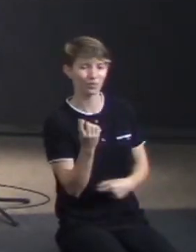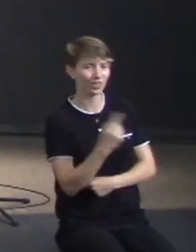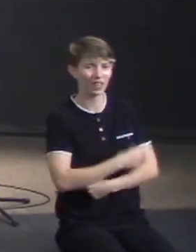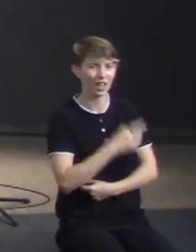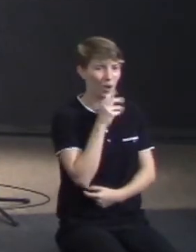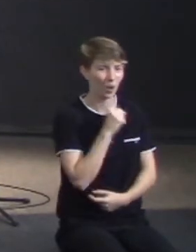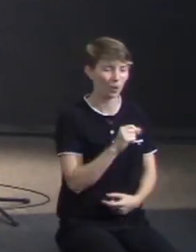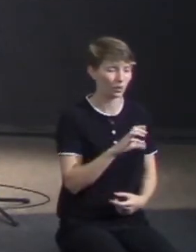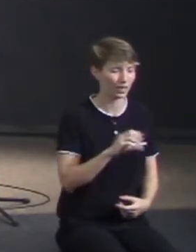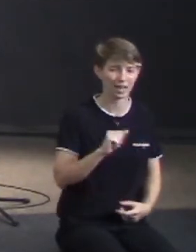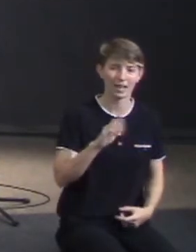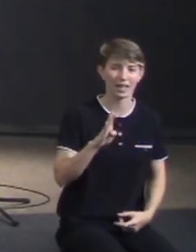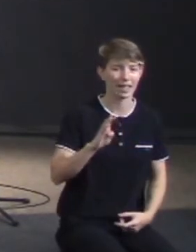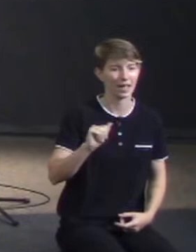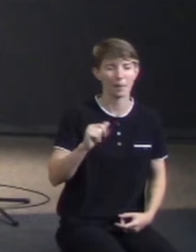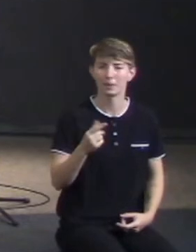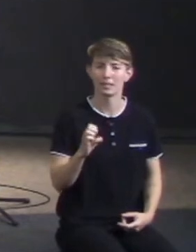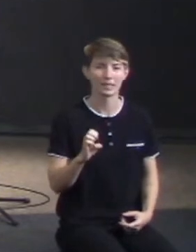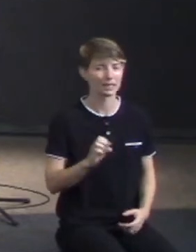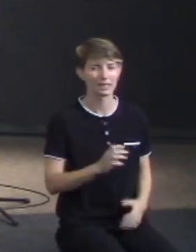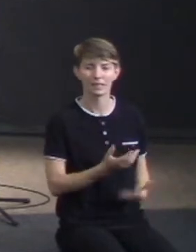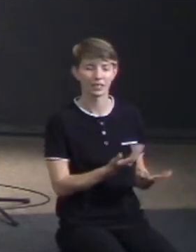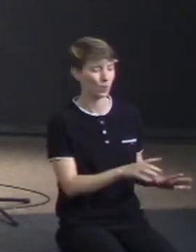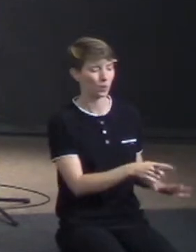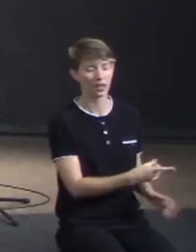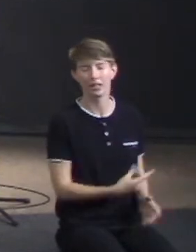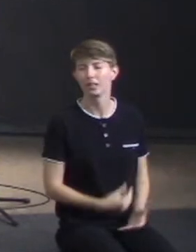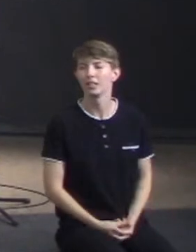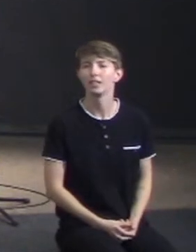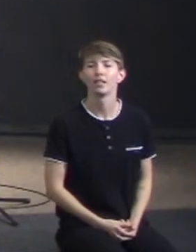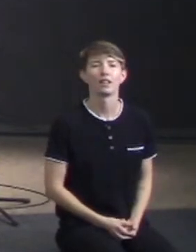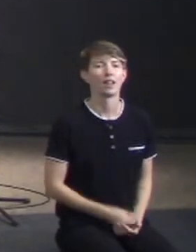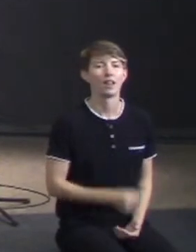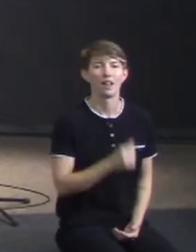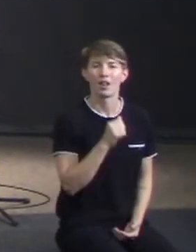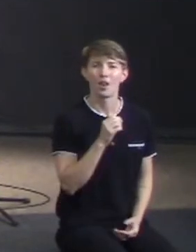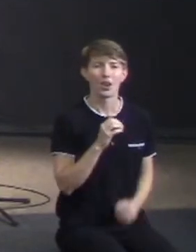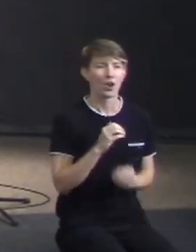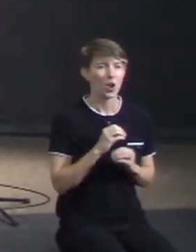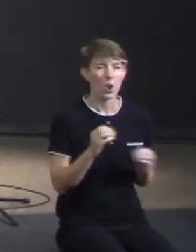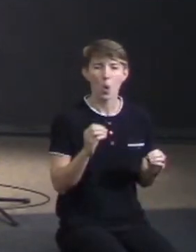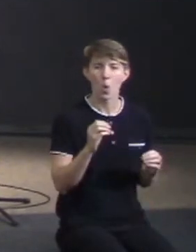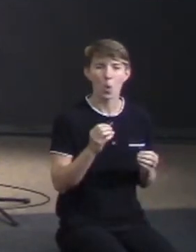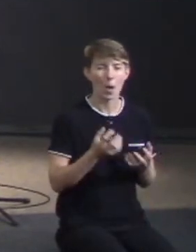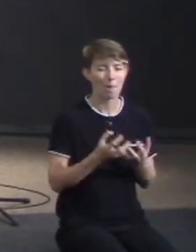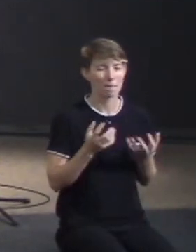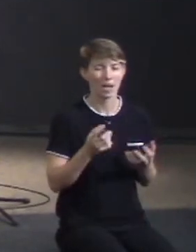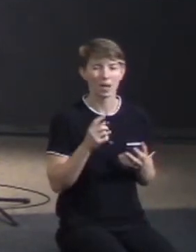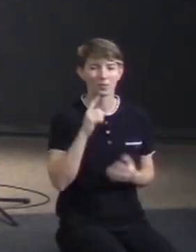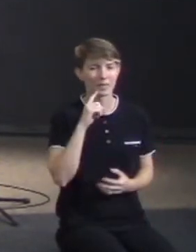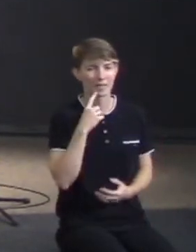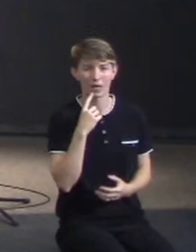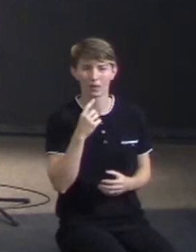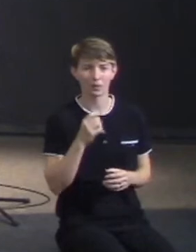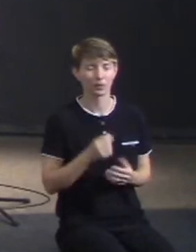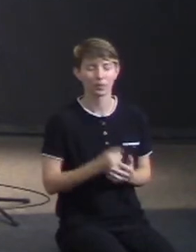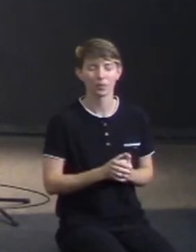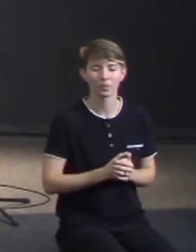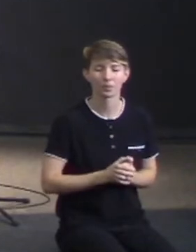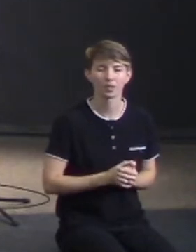Really don't. No amount of shower will remove that. So let's go to